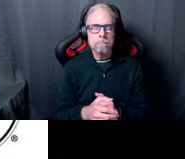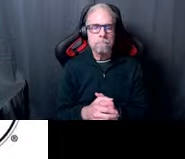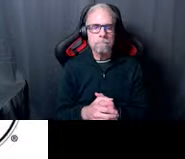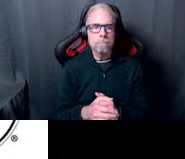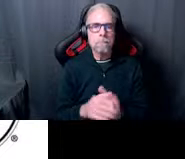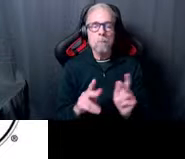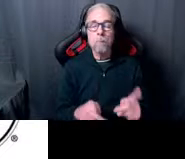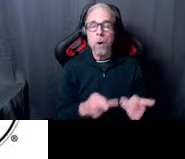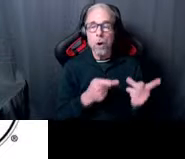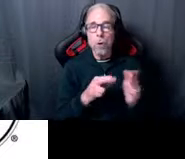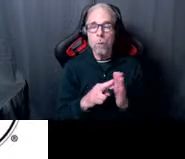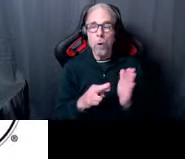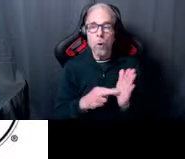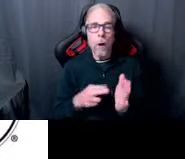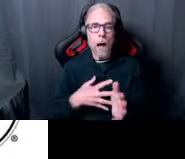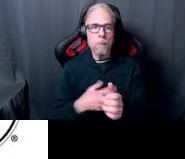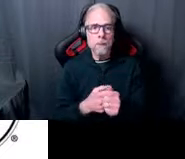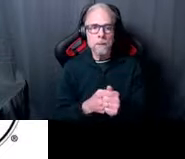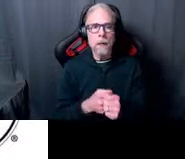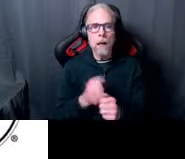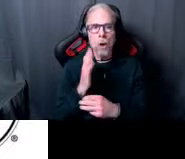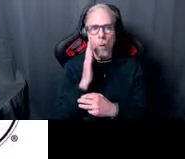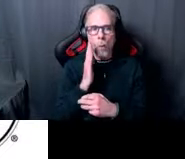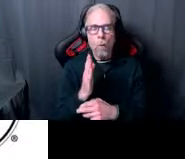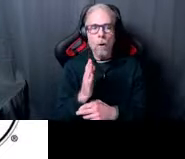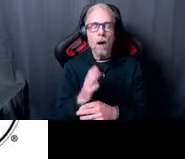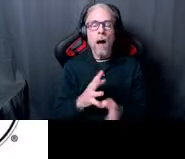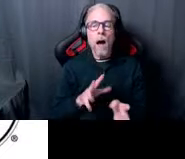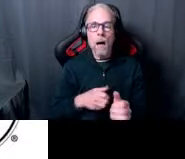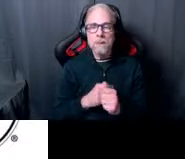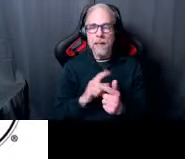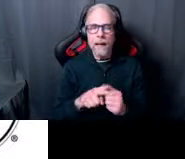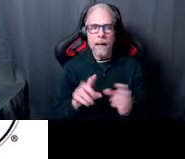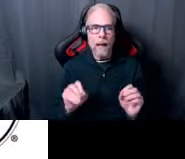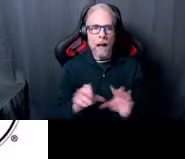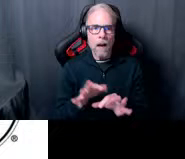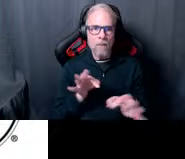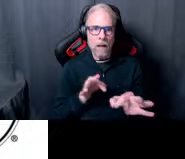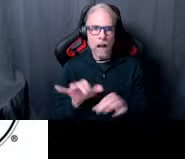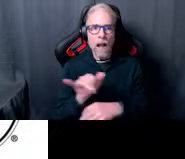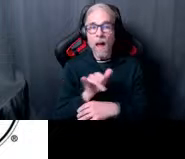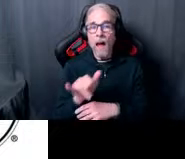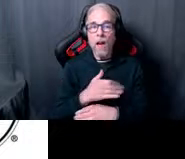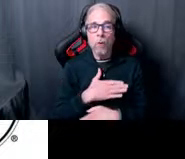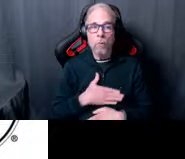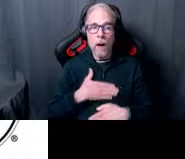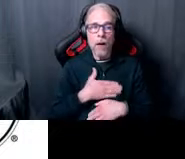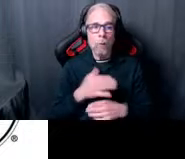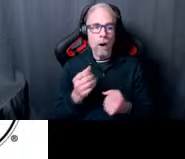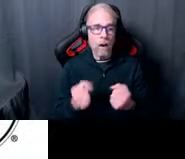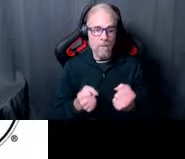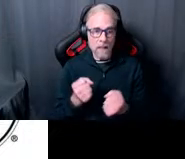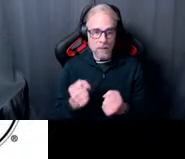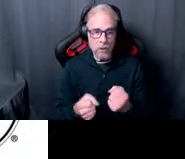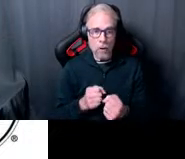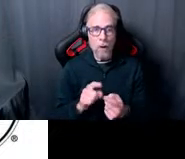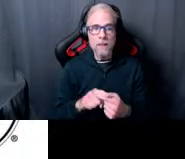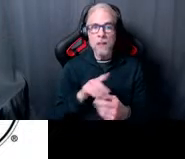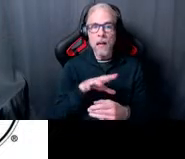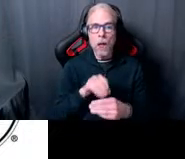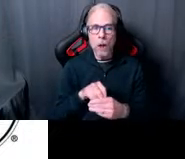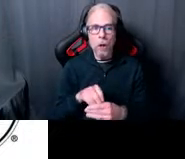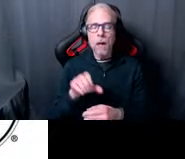The proposed rule update will update and clarify definitions such as recreational vehicles to